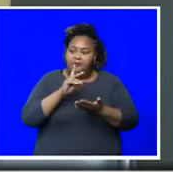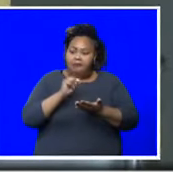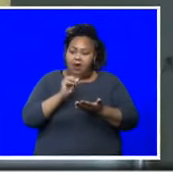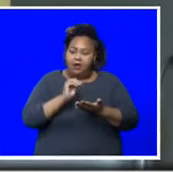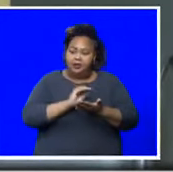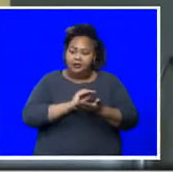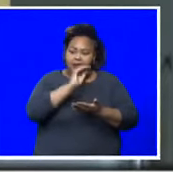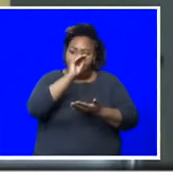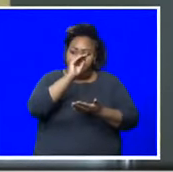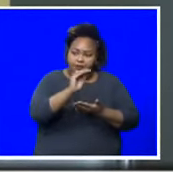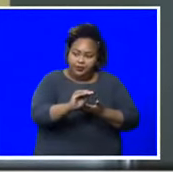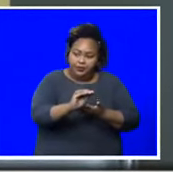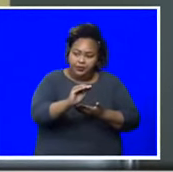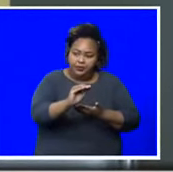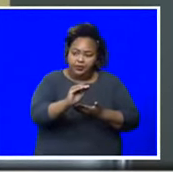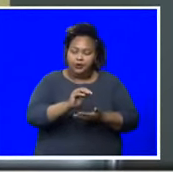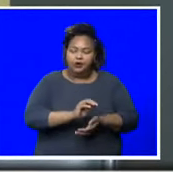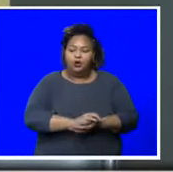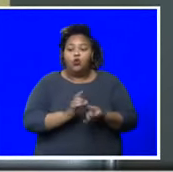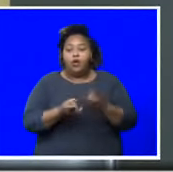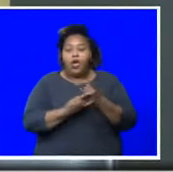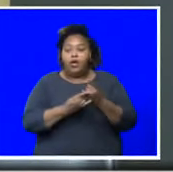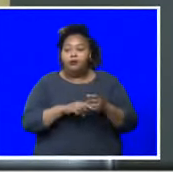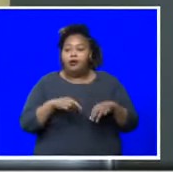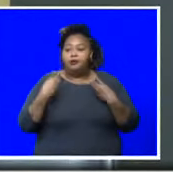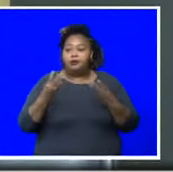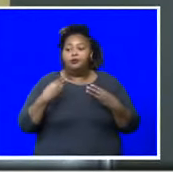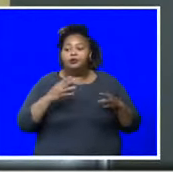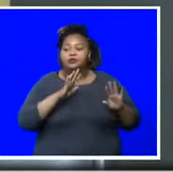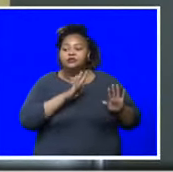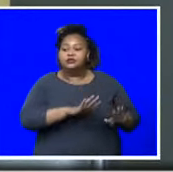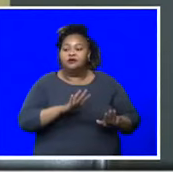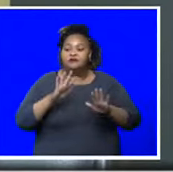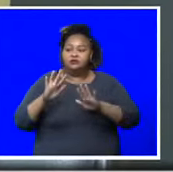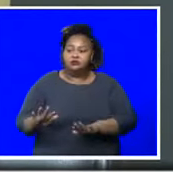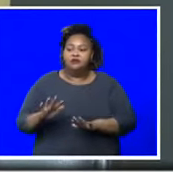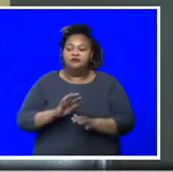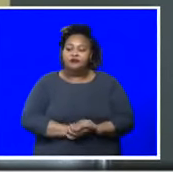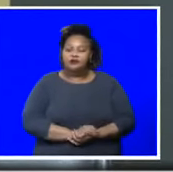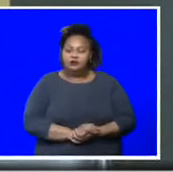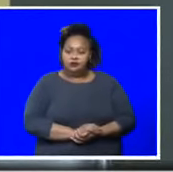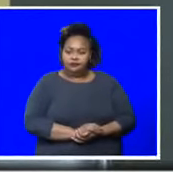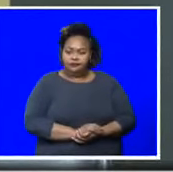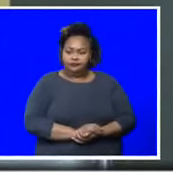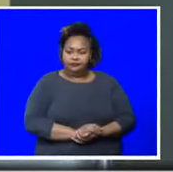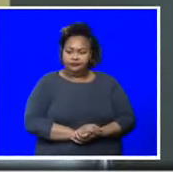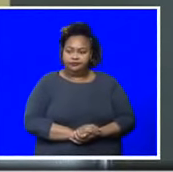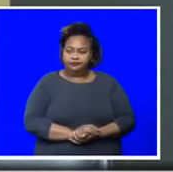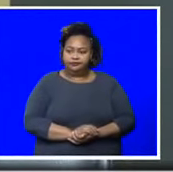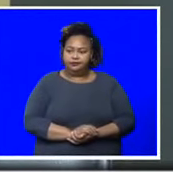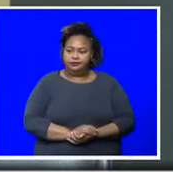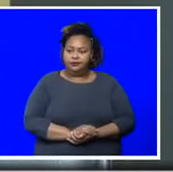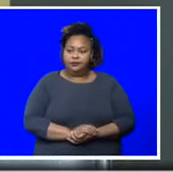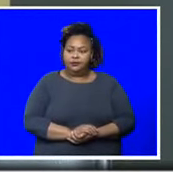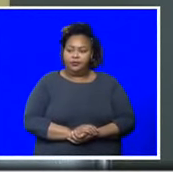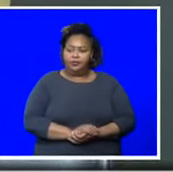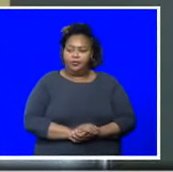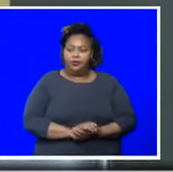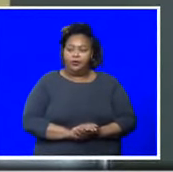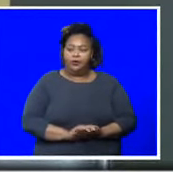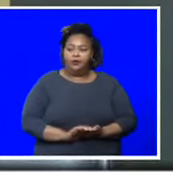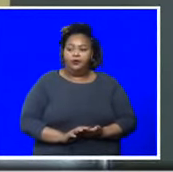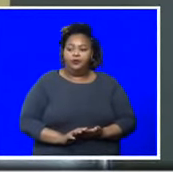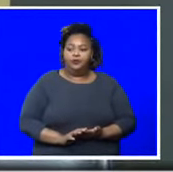sicale ngokucwayisa isiveni kusho lokuthi siyatithola letimbingo lapho khona kuba khona abantu